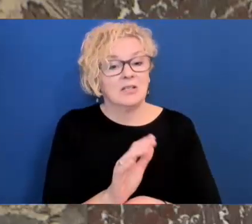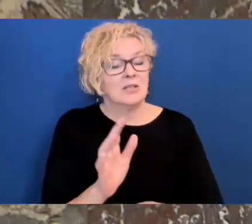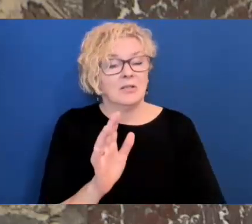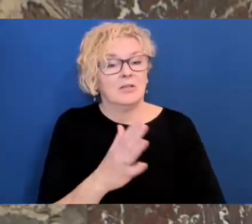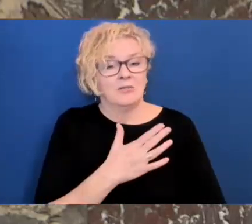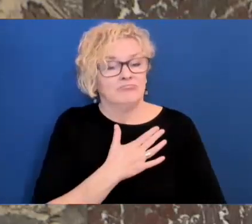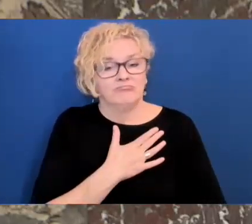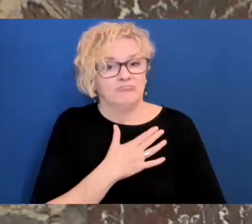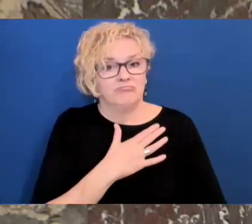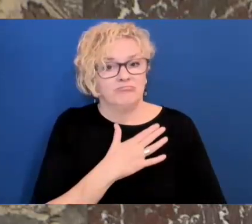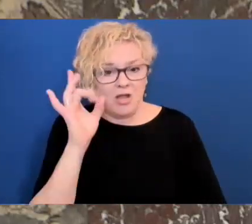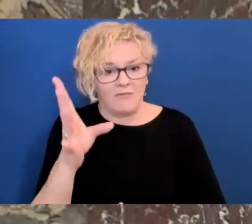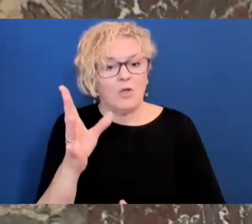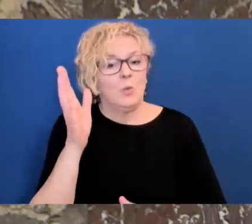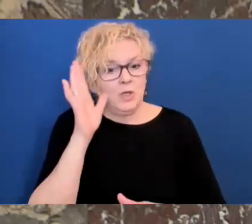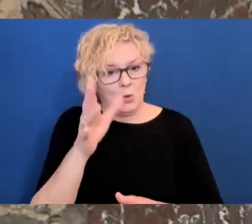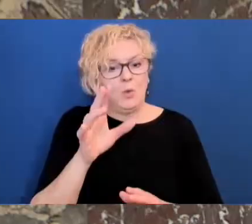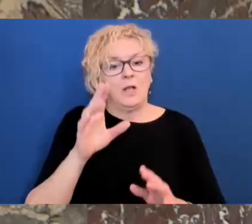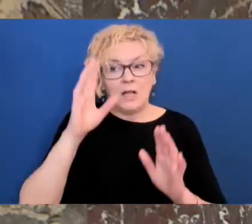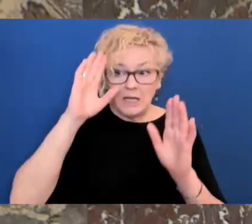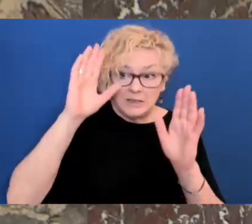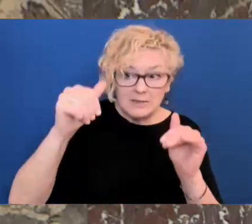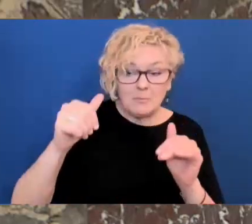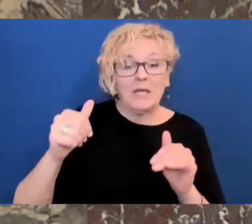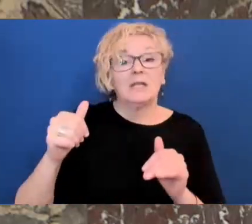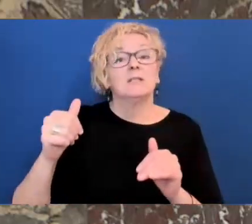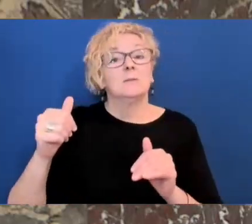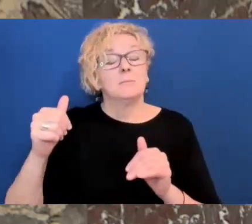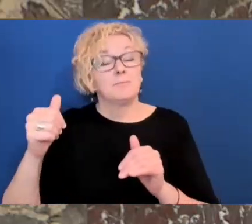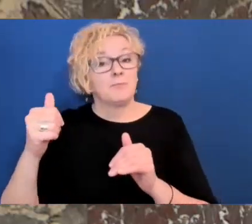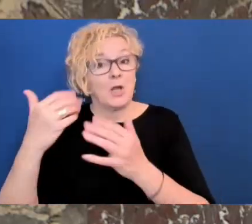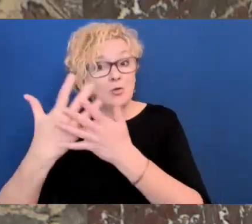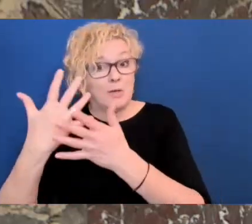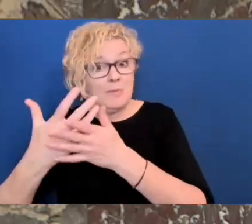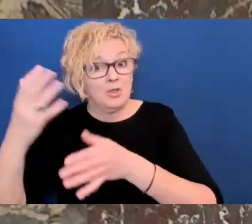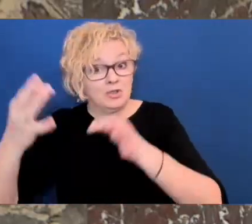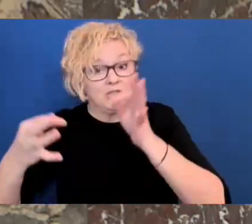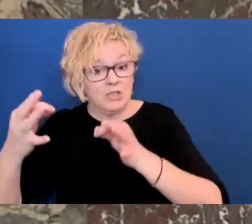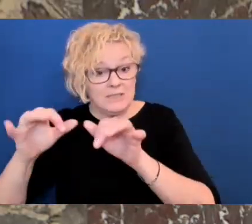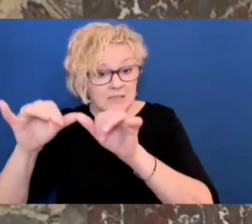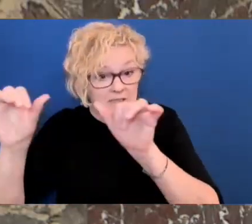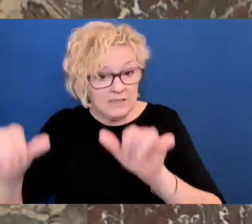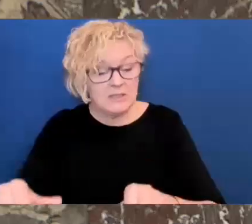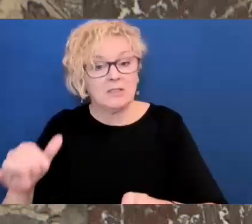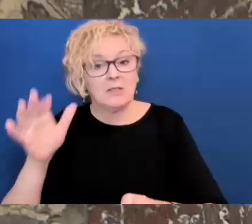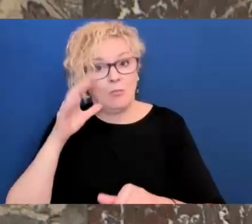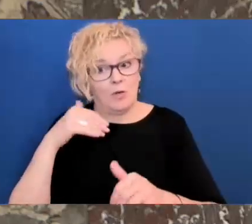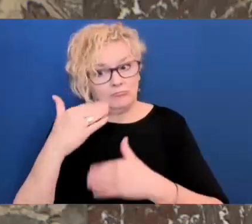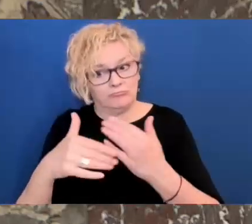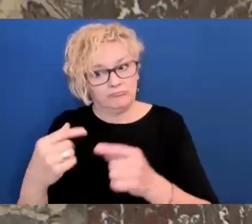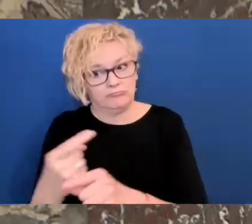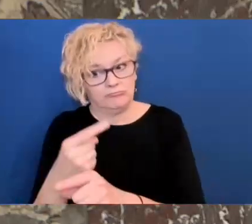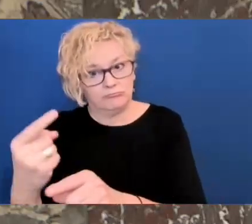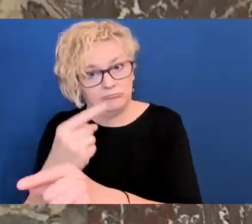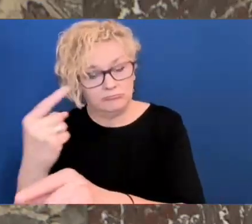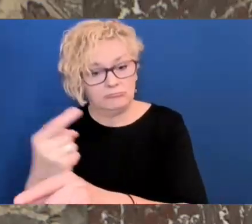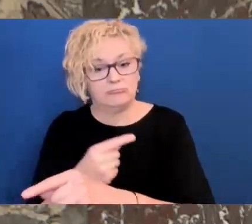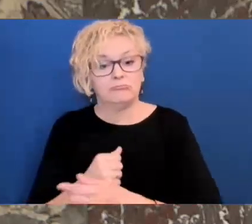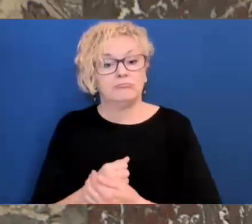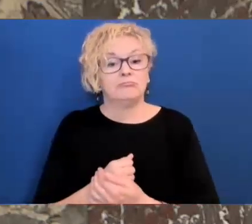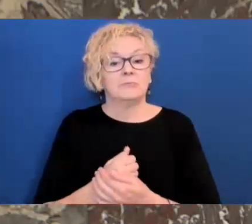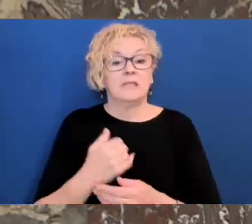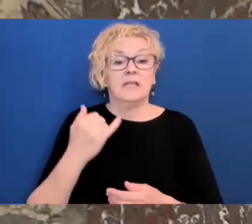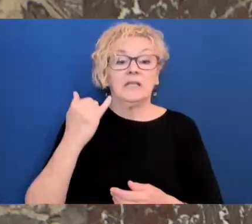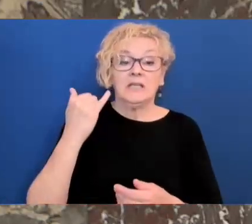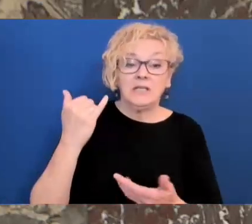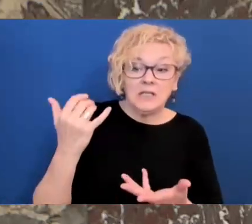terms of this individual's activities before the attacks, how the system responded or didn't. And if those answers don't come through the criminal justice system, we